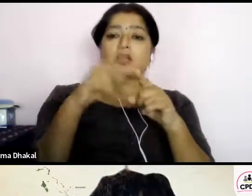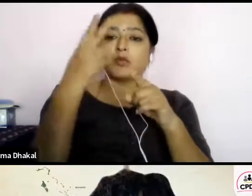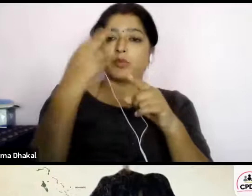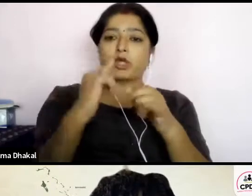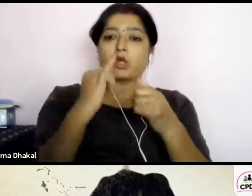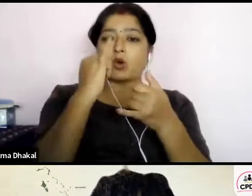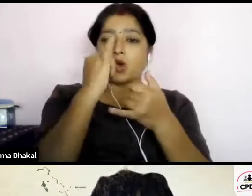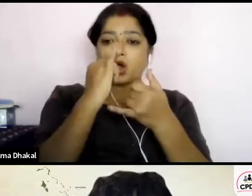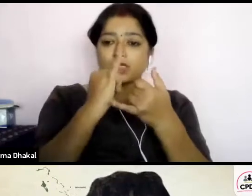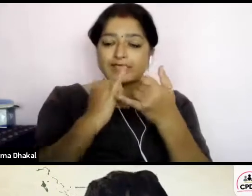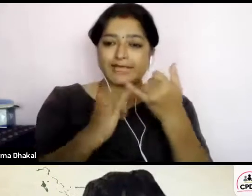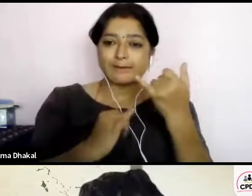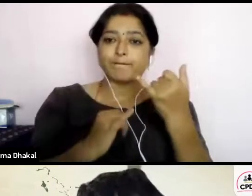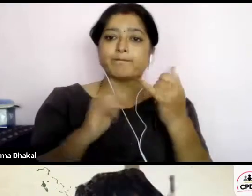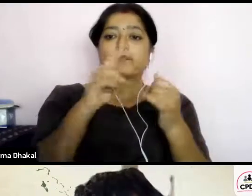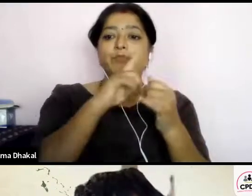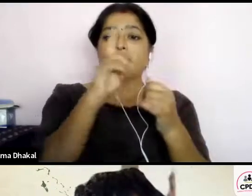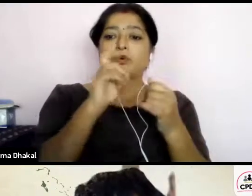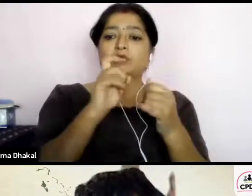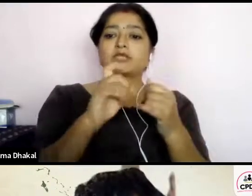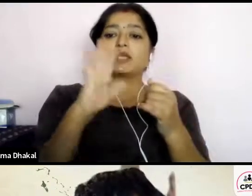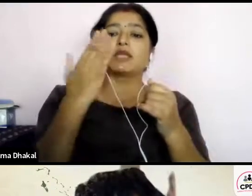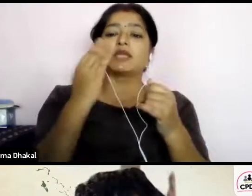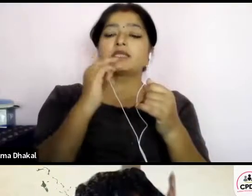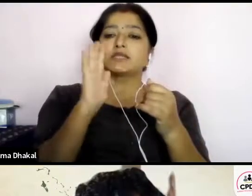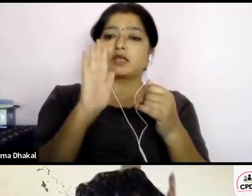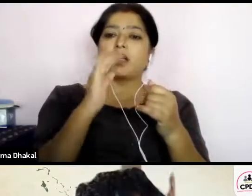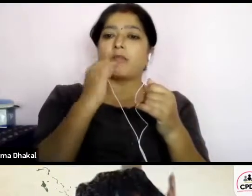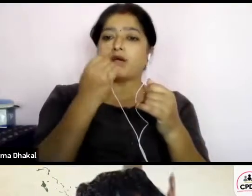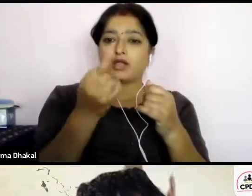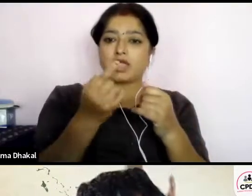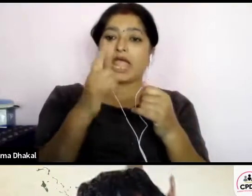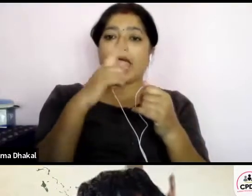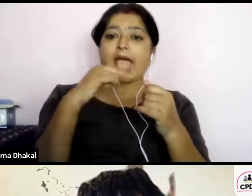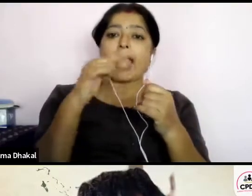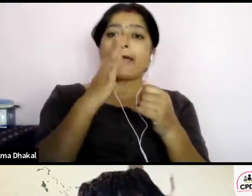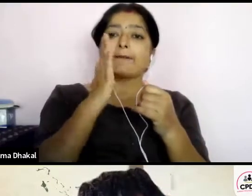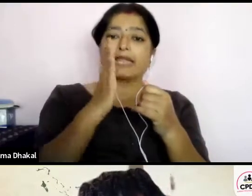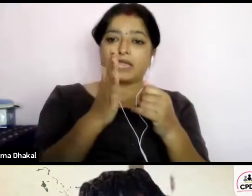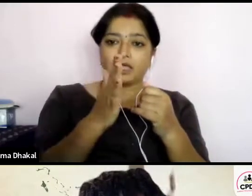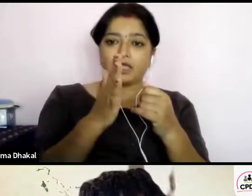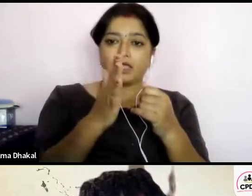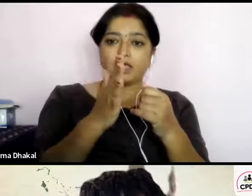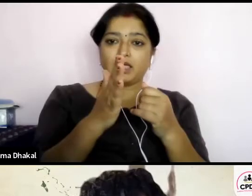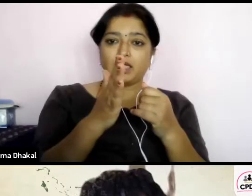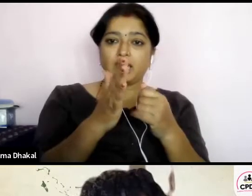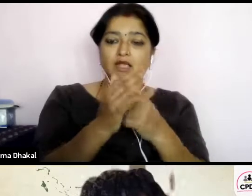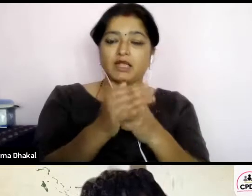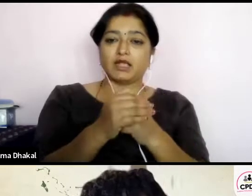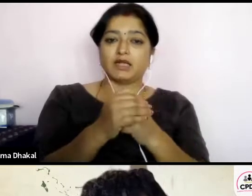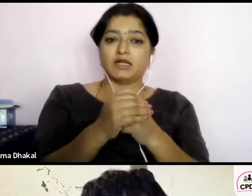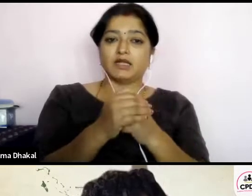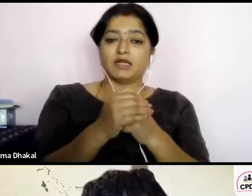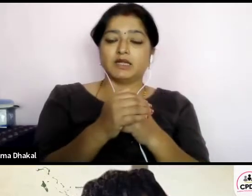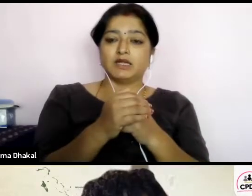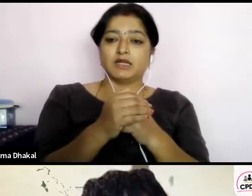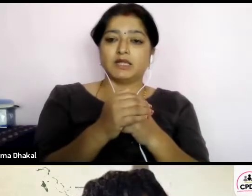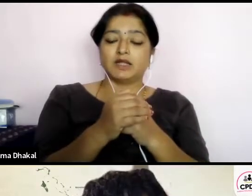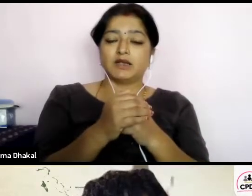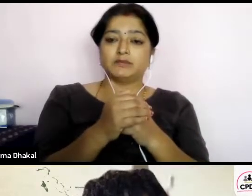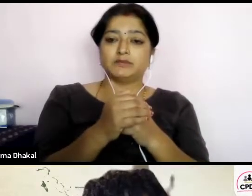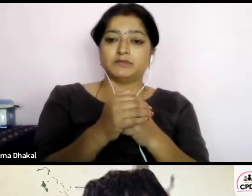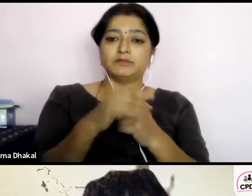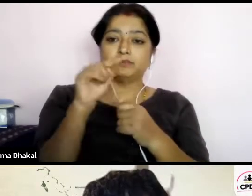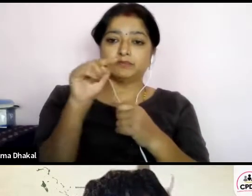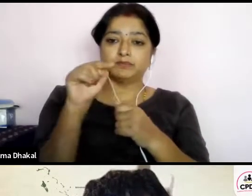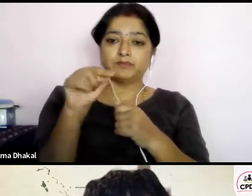the audience is we've heard about, you know, the different challenges with environmental degradation. We've heard about the